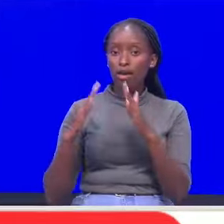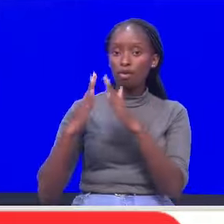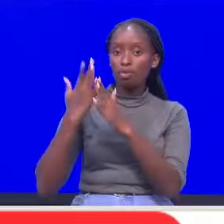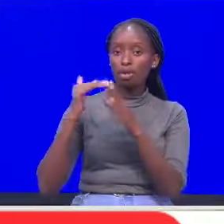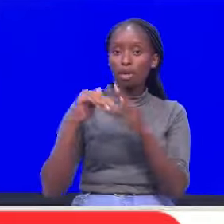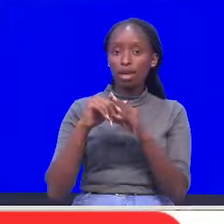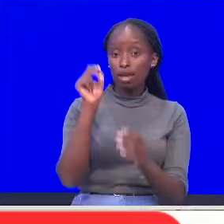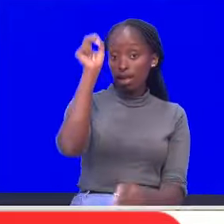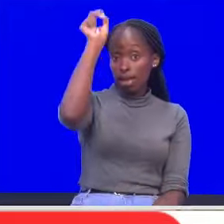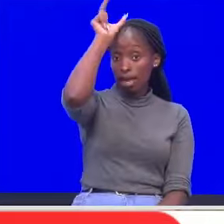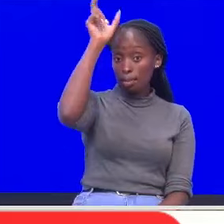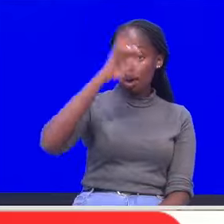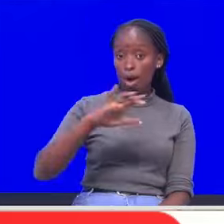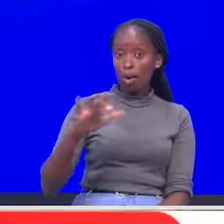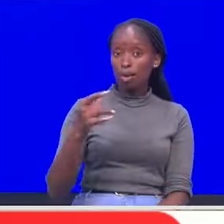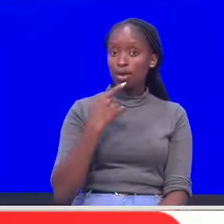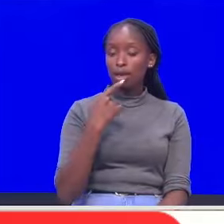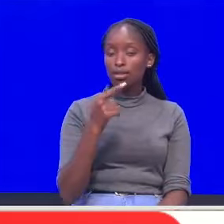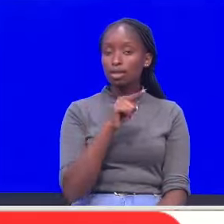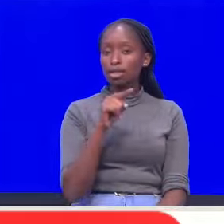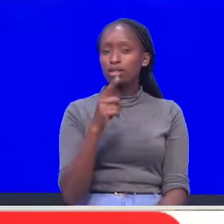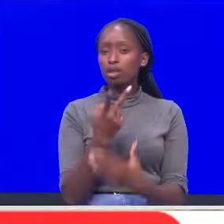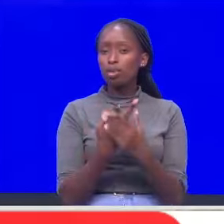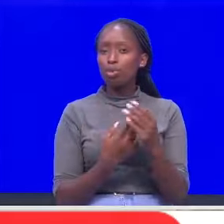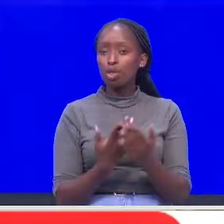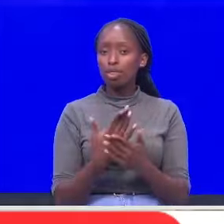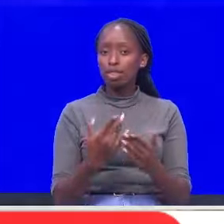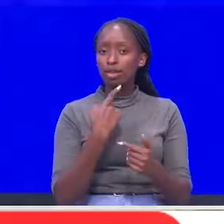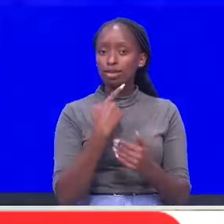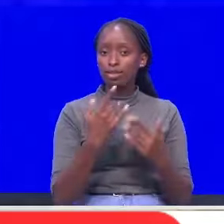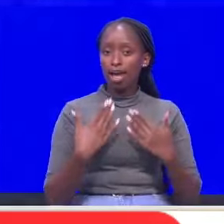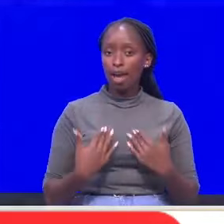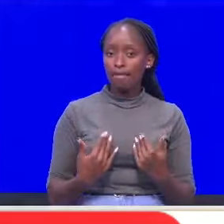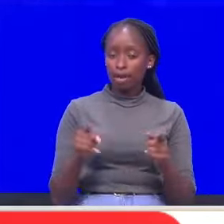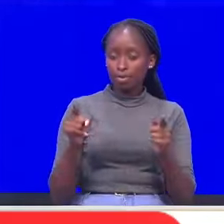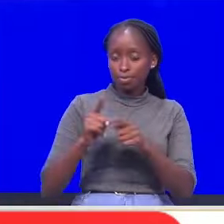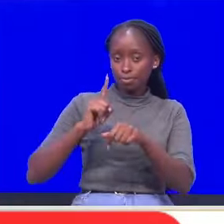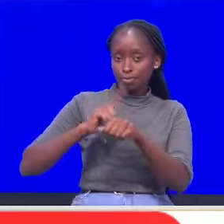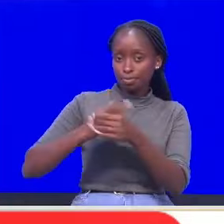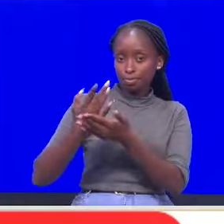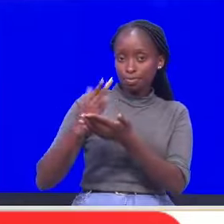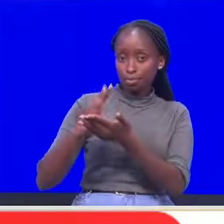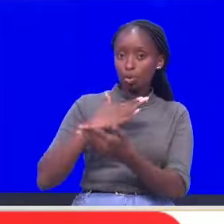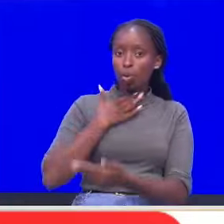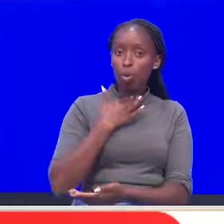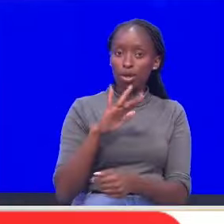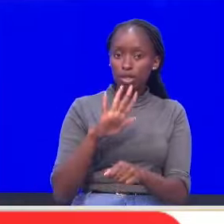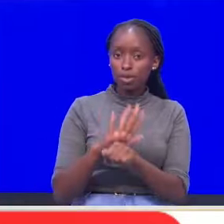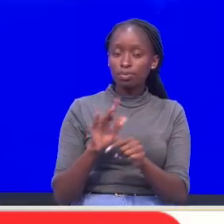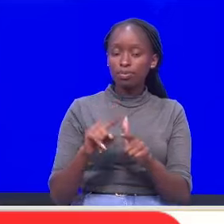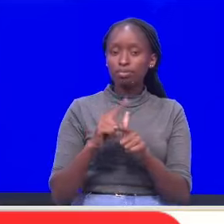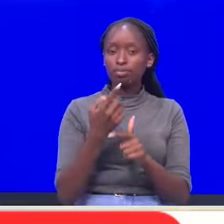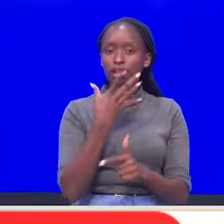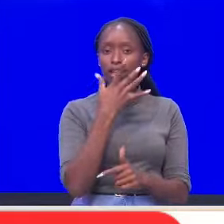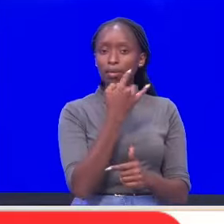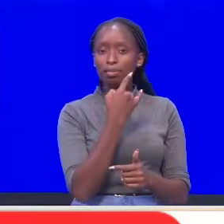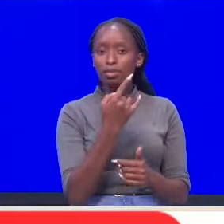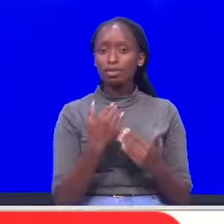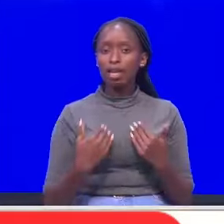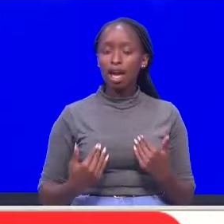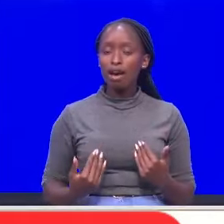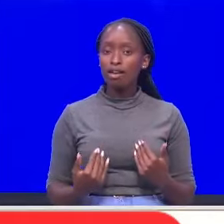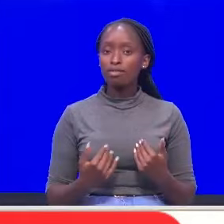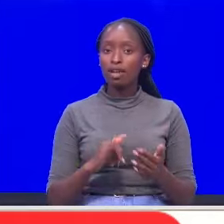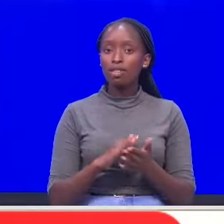sheds light on the operations of these two facilities, acknowledging a surge in short-term rentals demand. According to Njenga, the increased interest in the